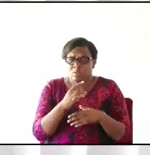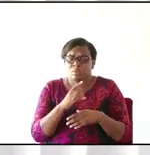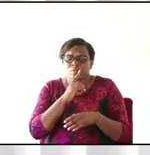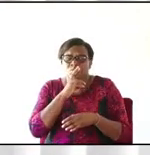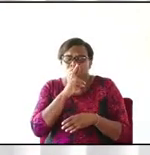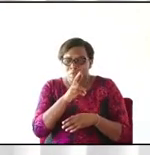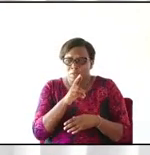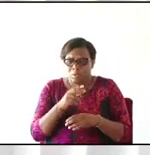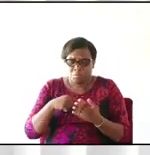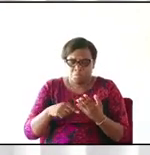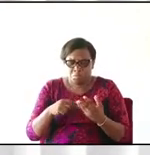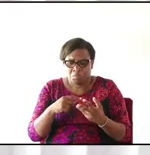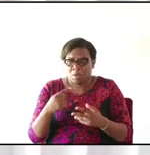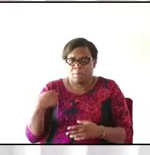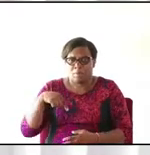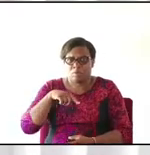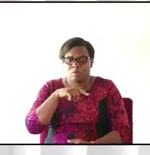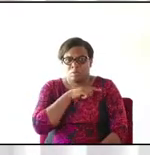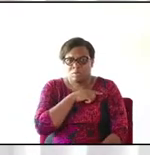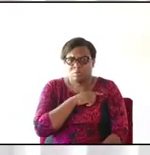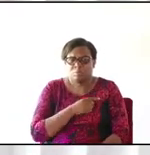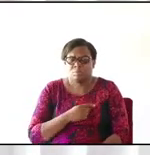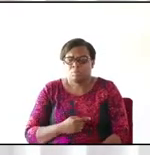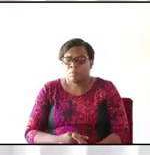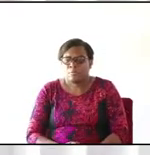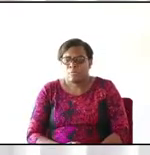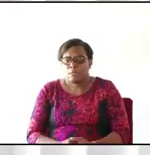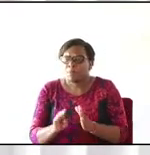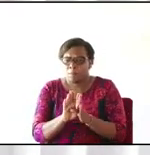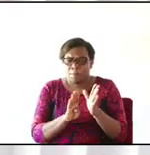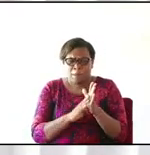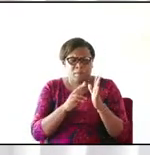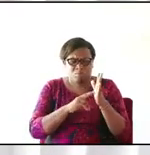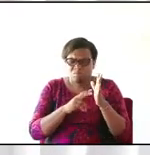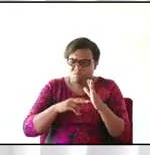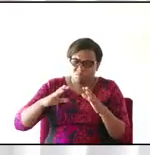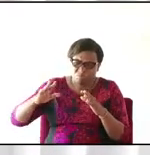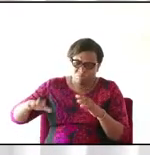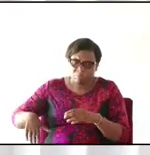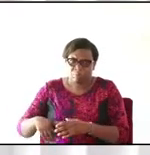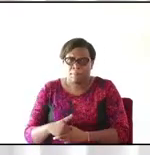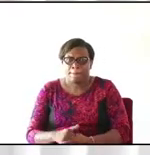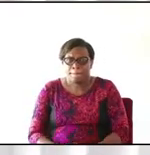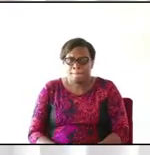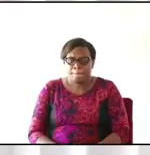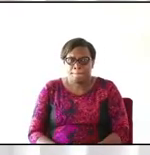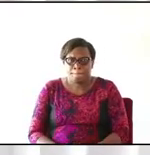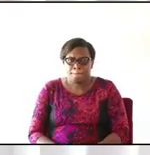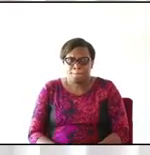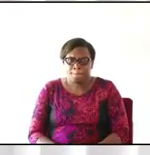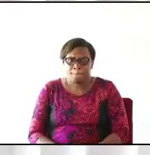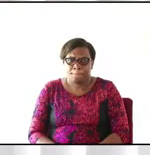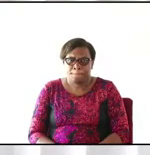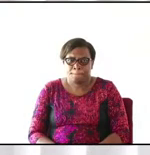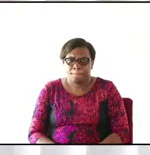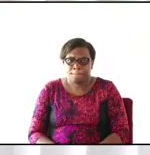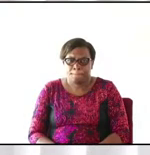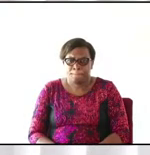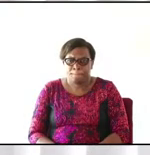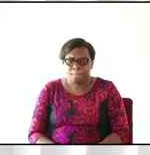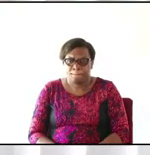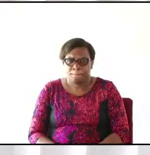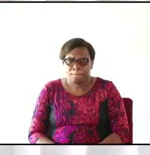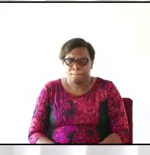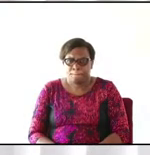us. The scripture has already been read for us, and I will